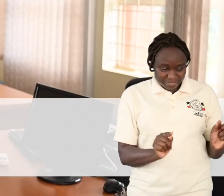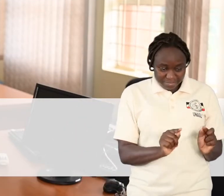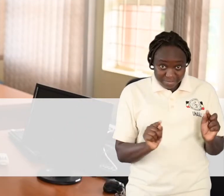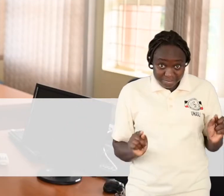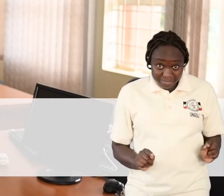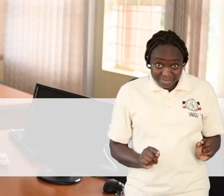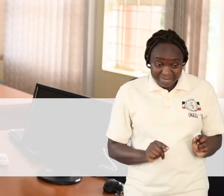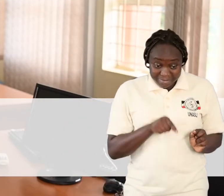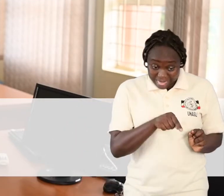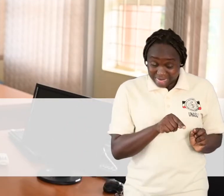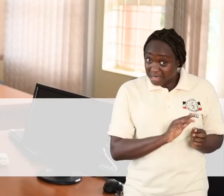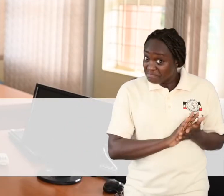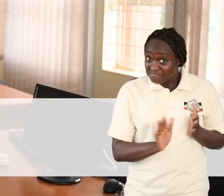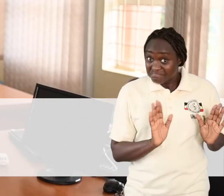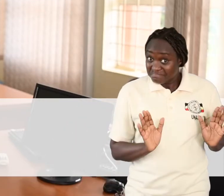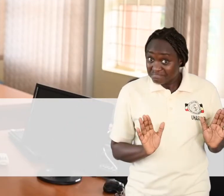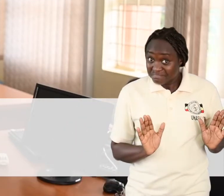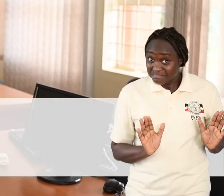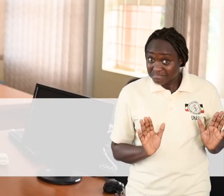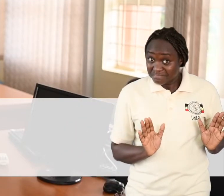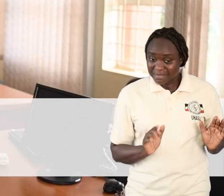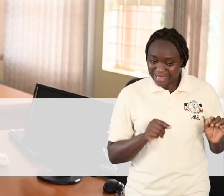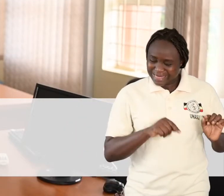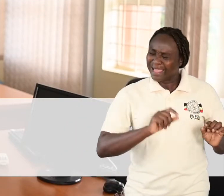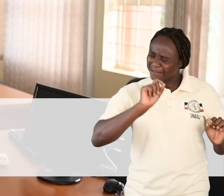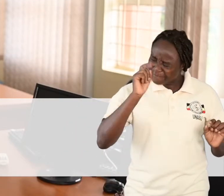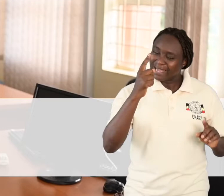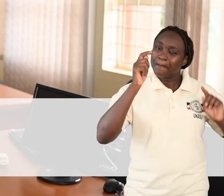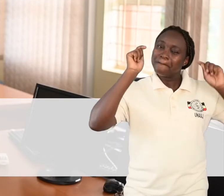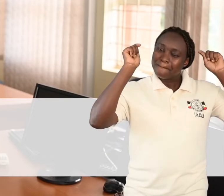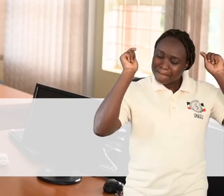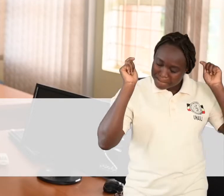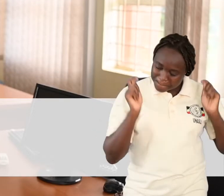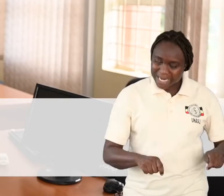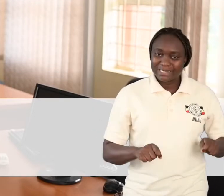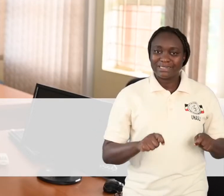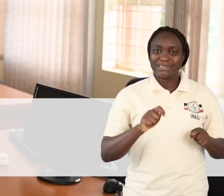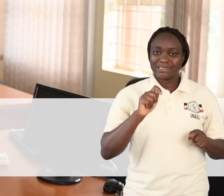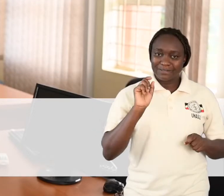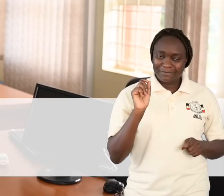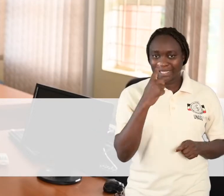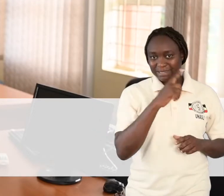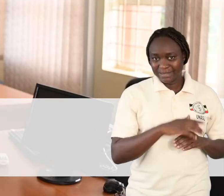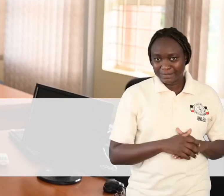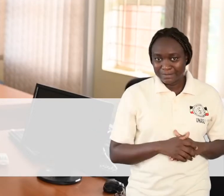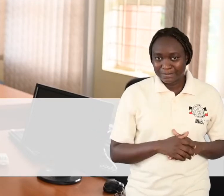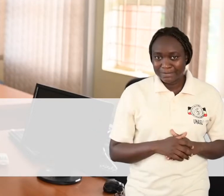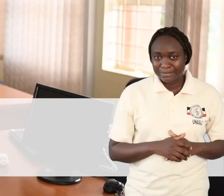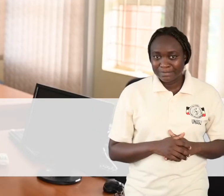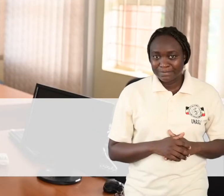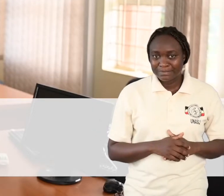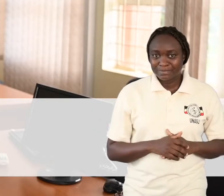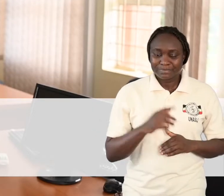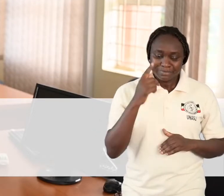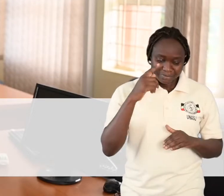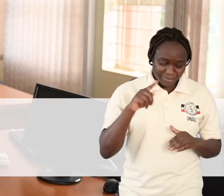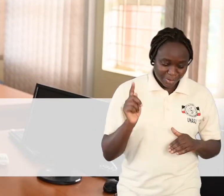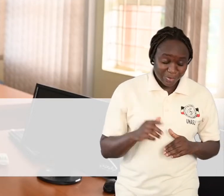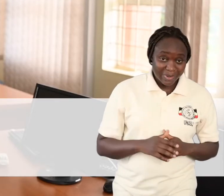subset. So the empty set is our first subset.